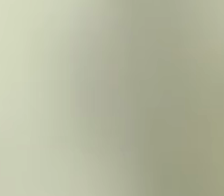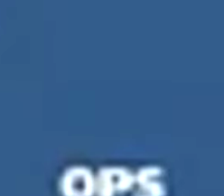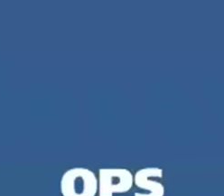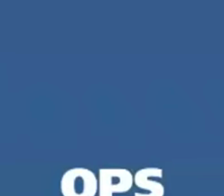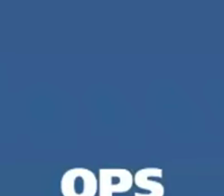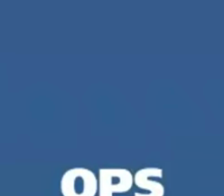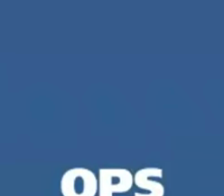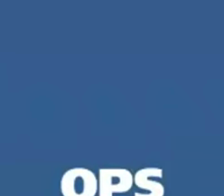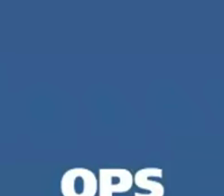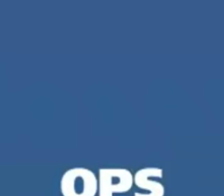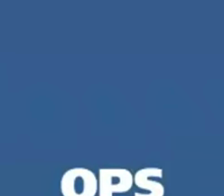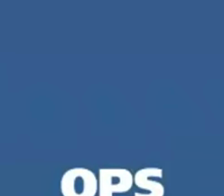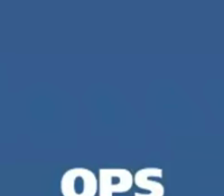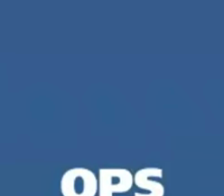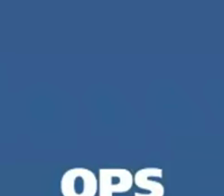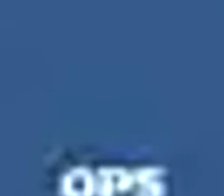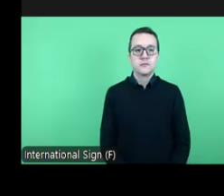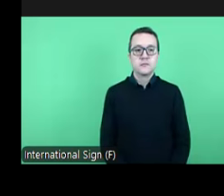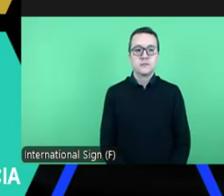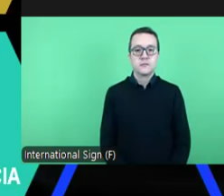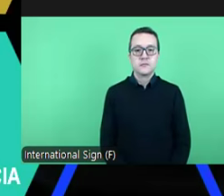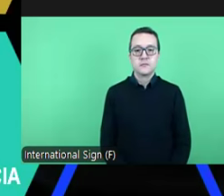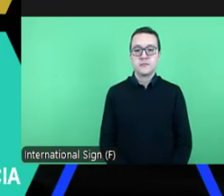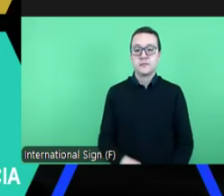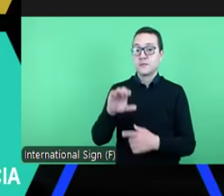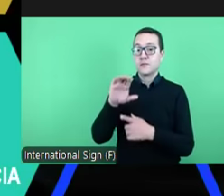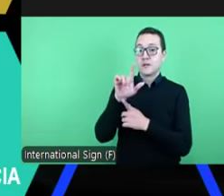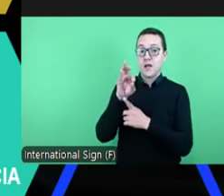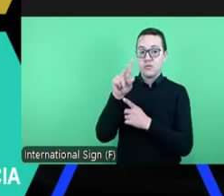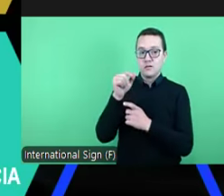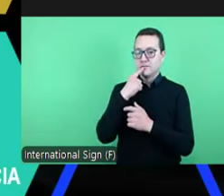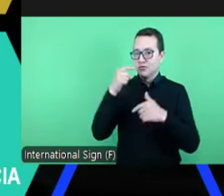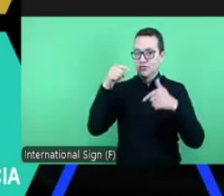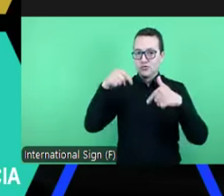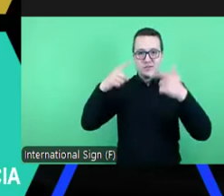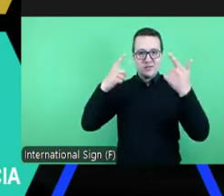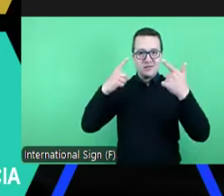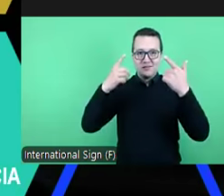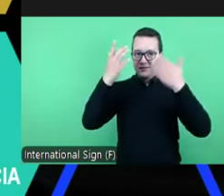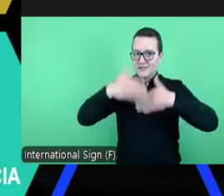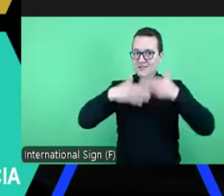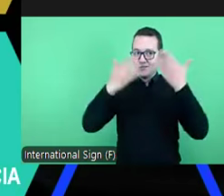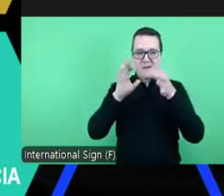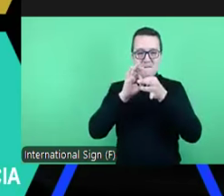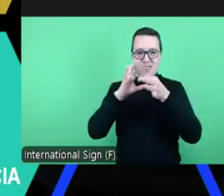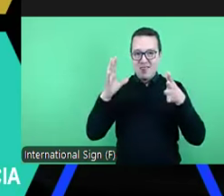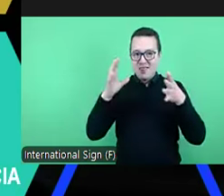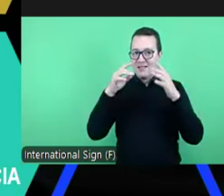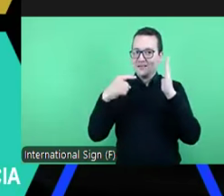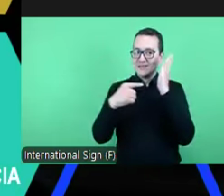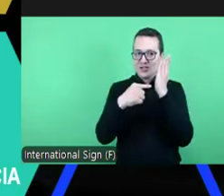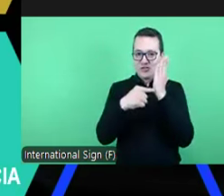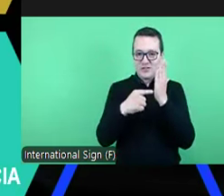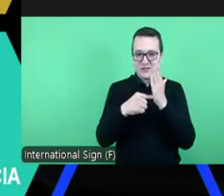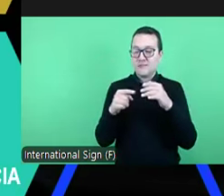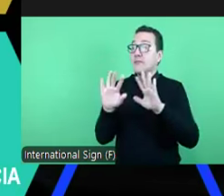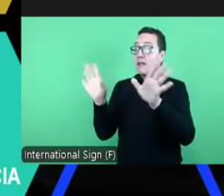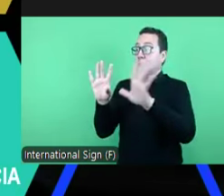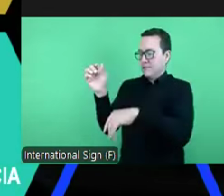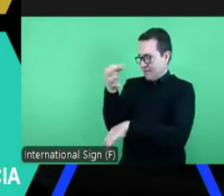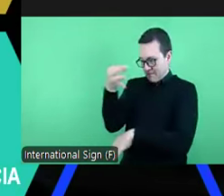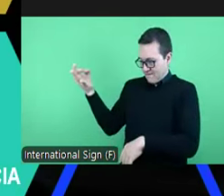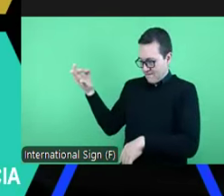Ha sido un día de retos tecnológicos porque a mí se me desconectó el Zoom. Ahora sí, perfecto. Conseguem ver agora?